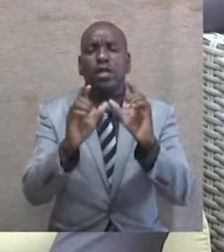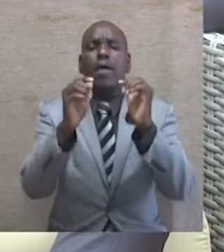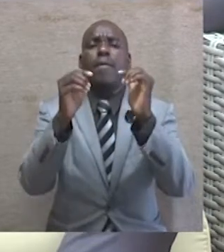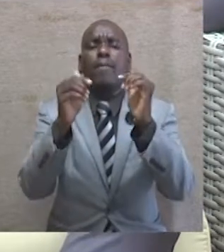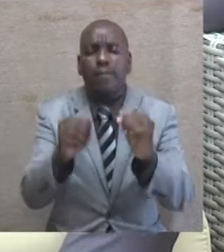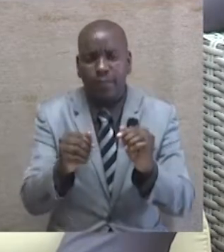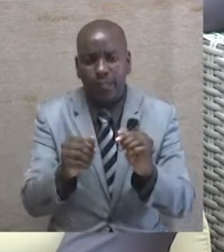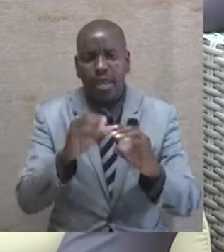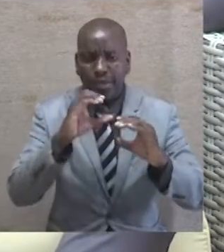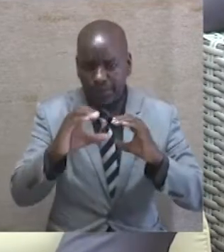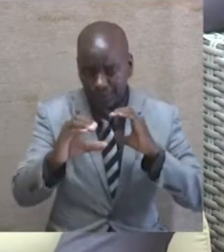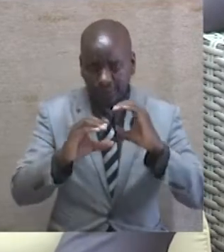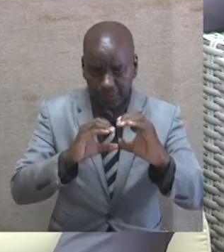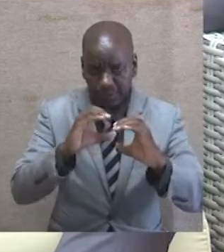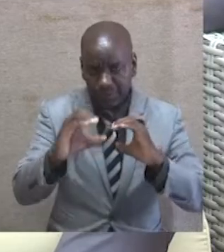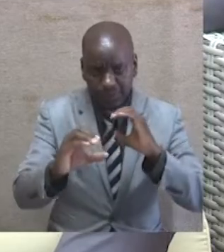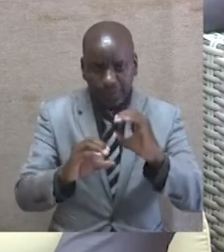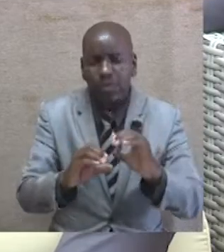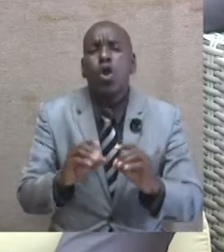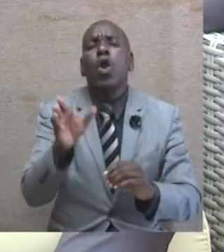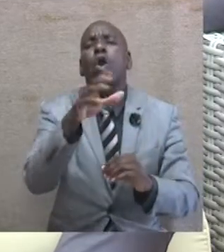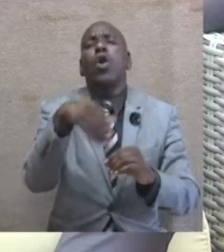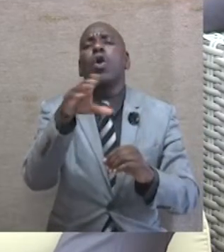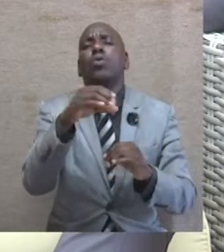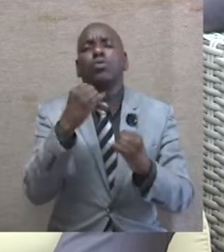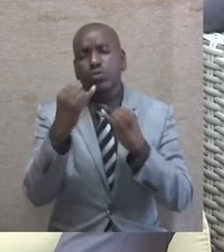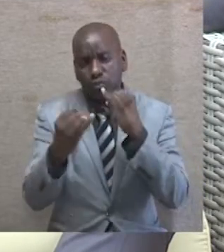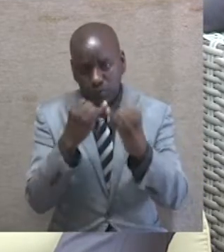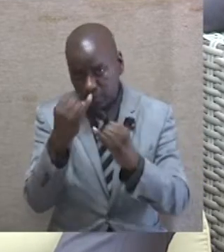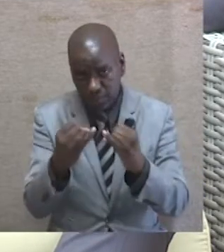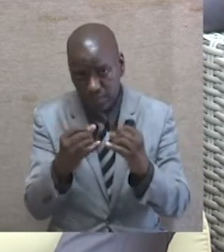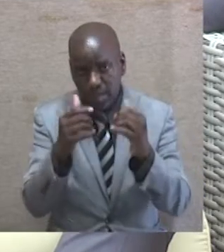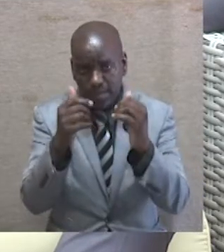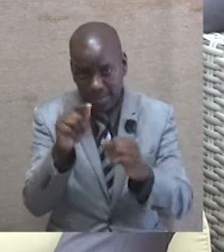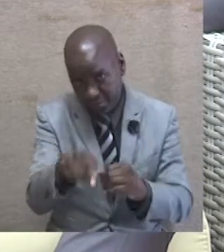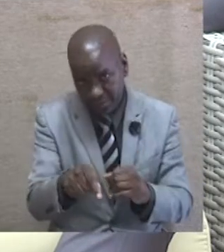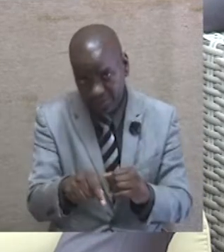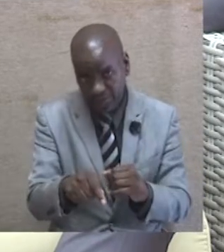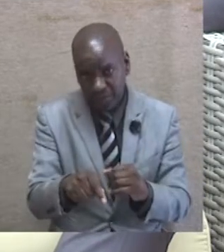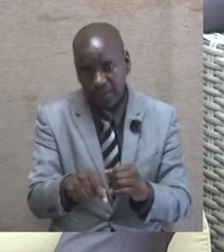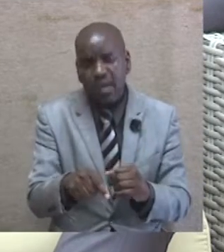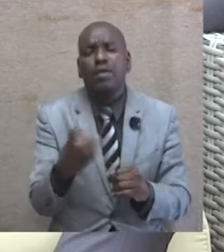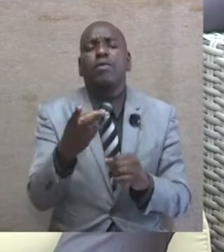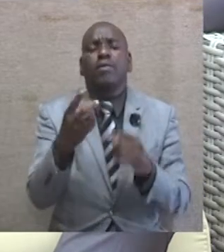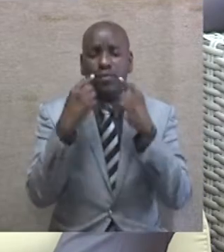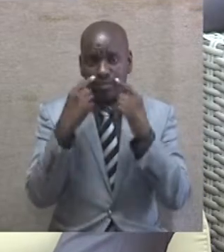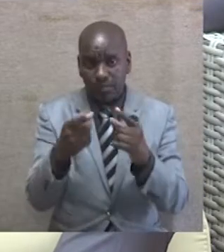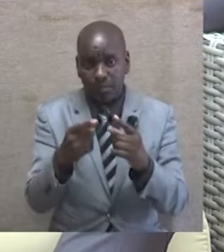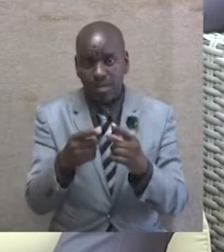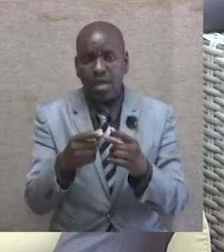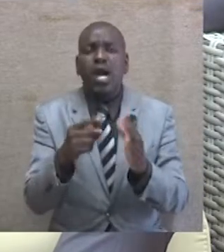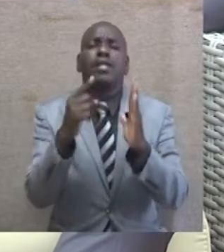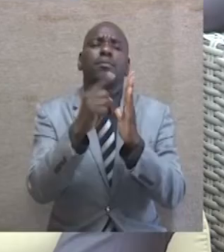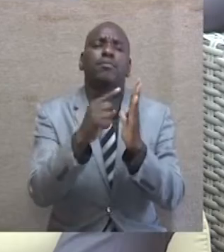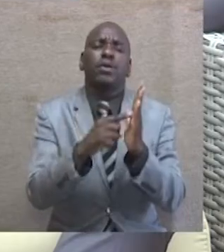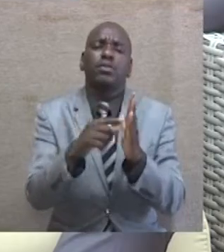It really forms part of the guidance and counseling, and all these issues that we're talking about are really catered for in the syllabus.